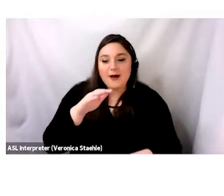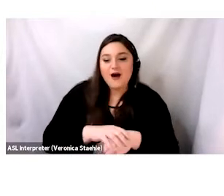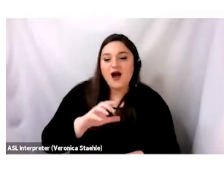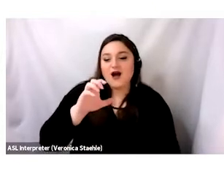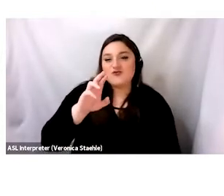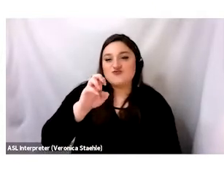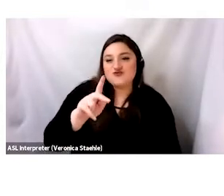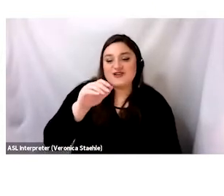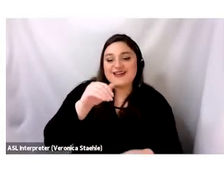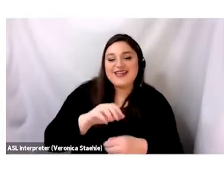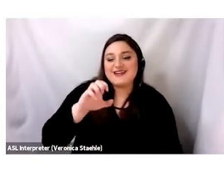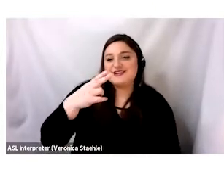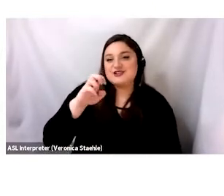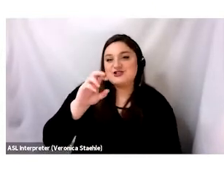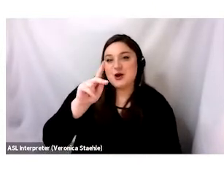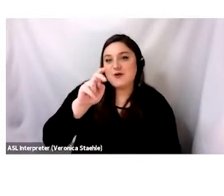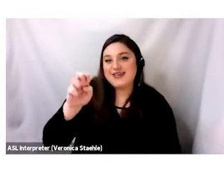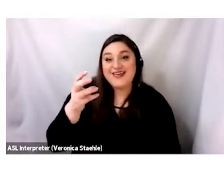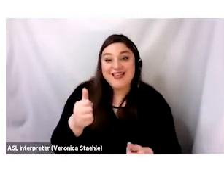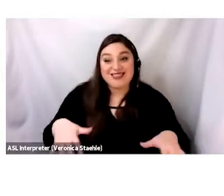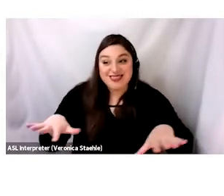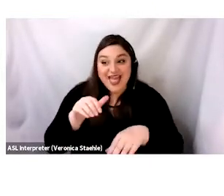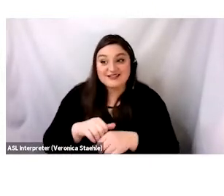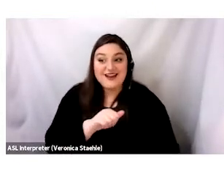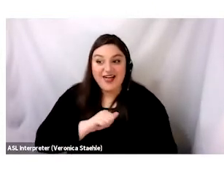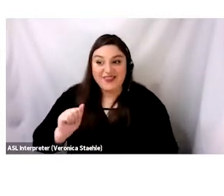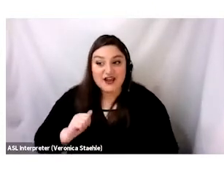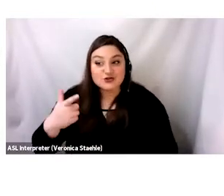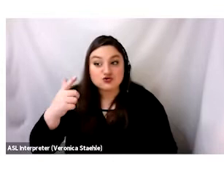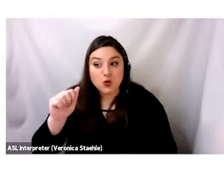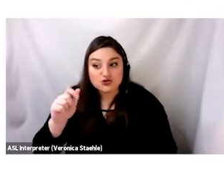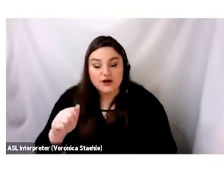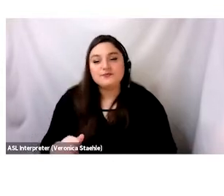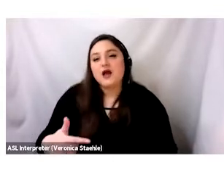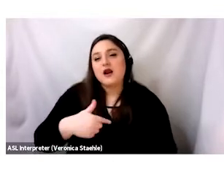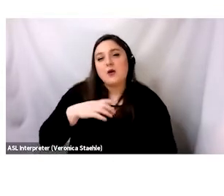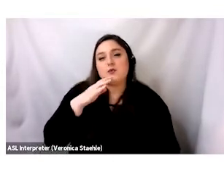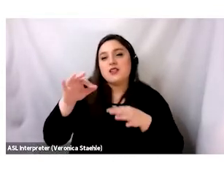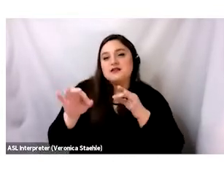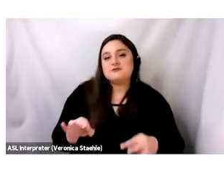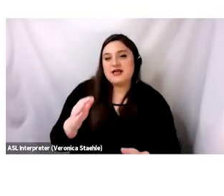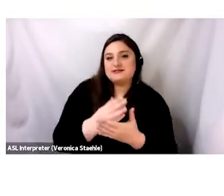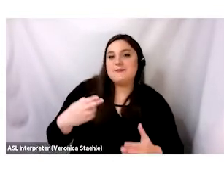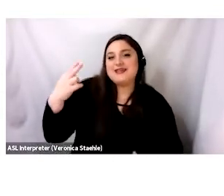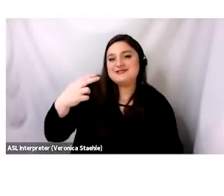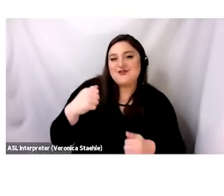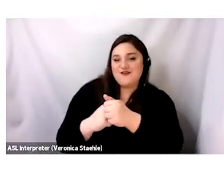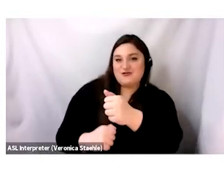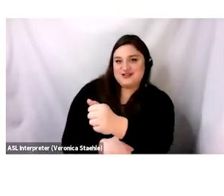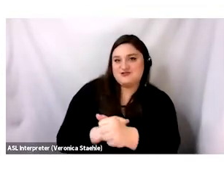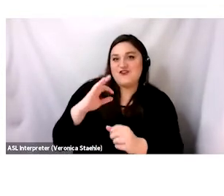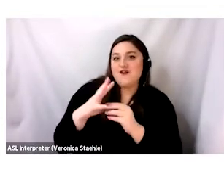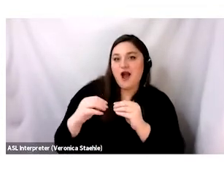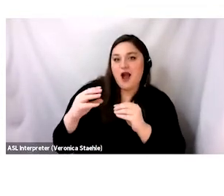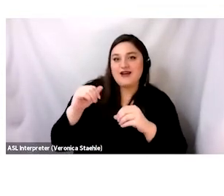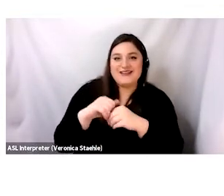Atlanta, Georgia. And as Teju has said, I'll take us through some of the historical foundations of cotton in the Americas.